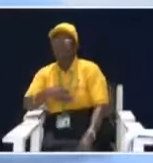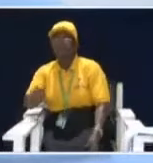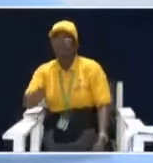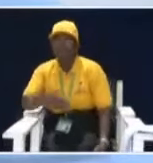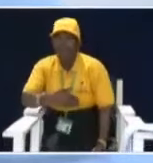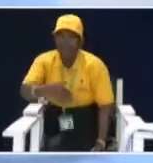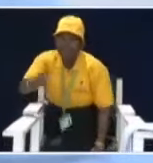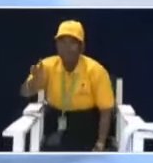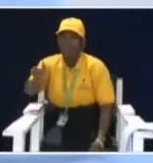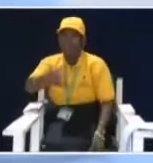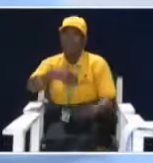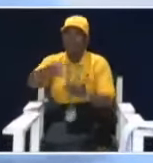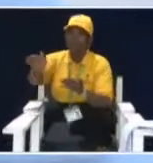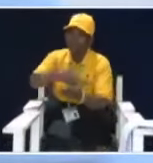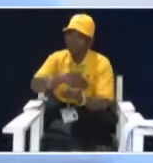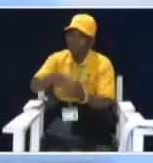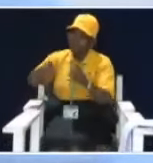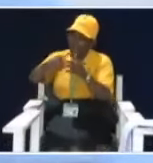Omega,